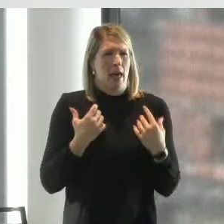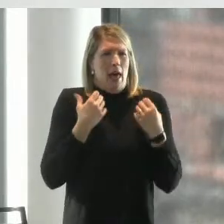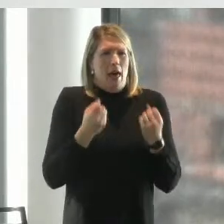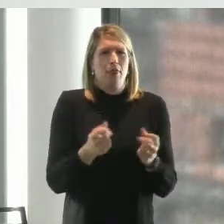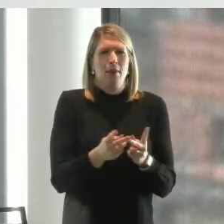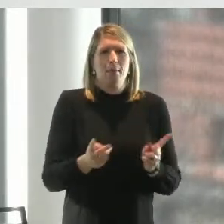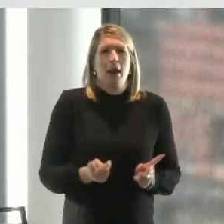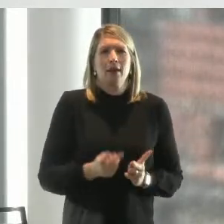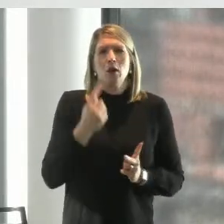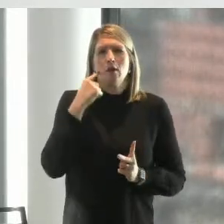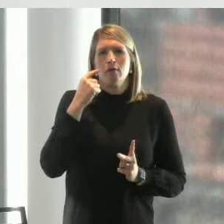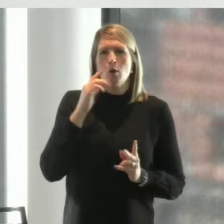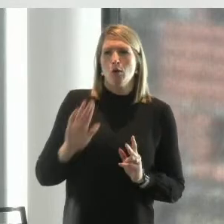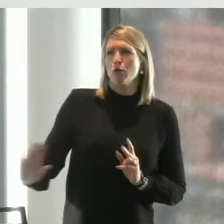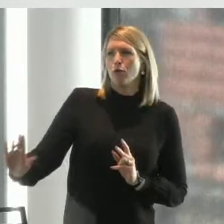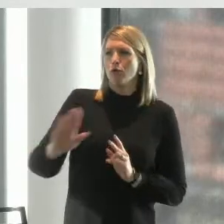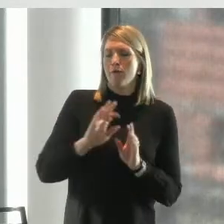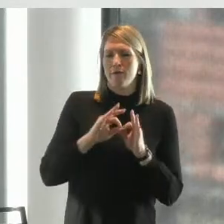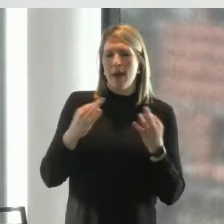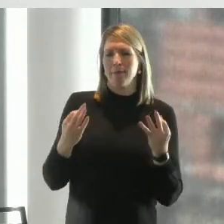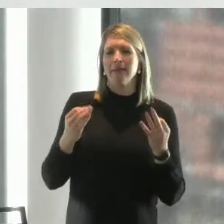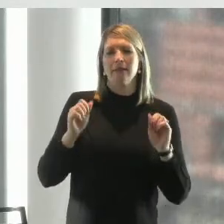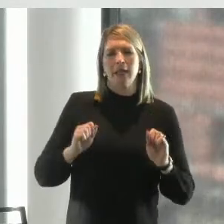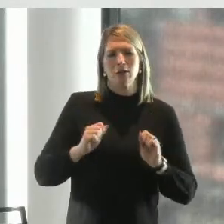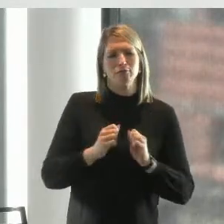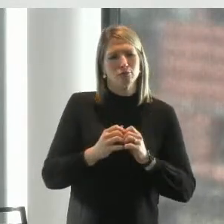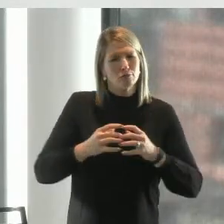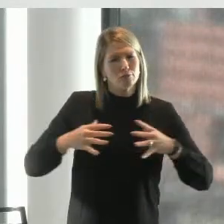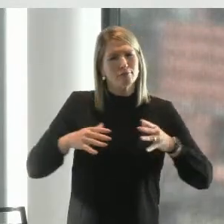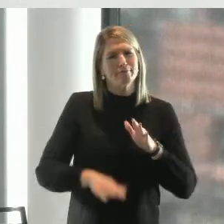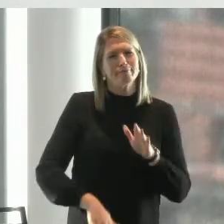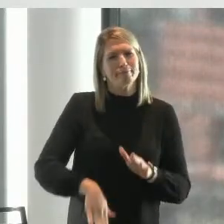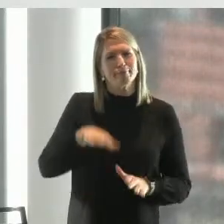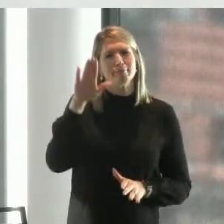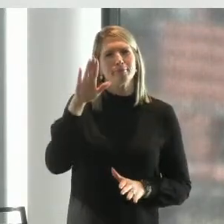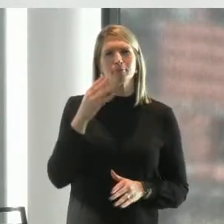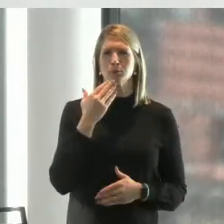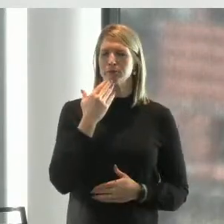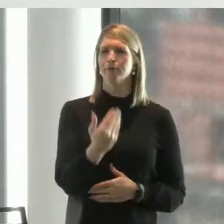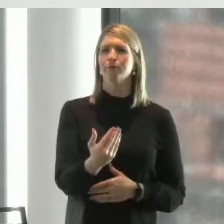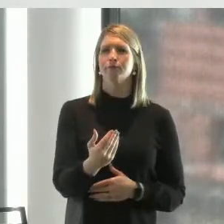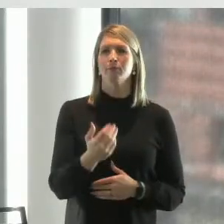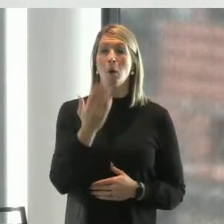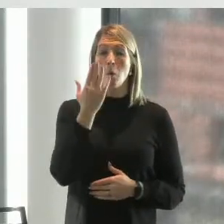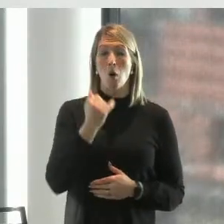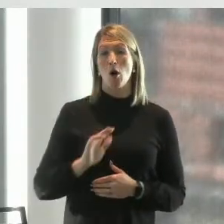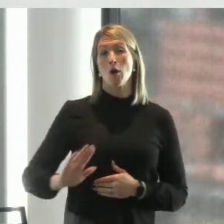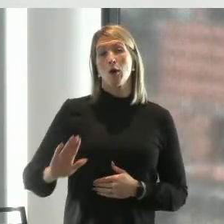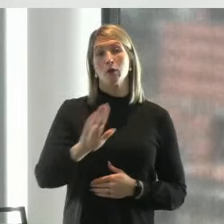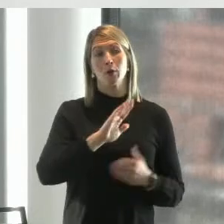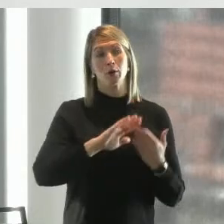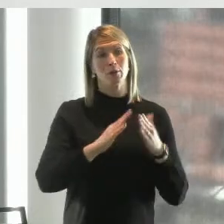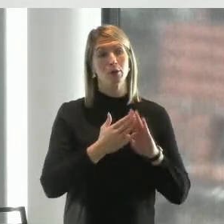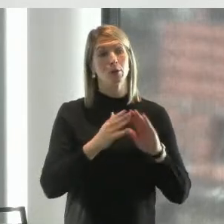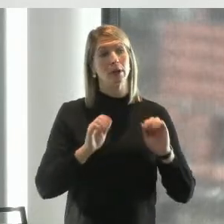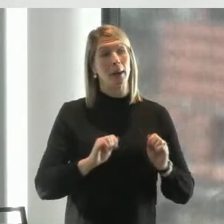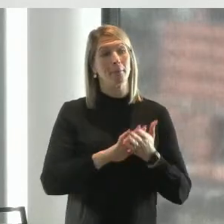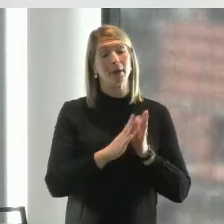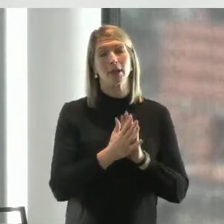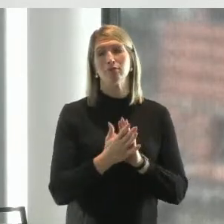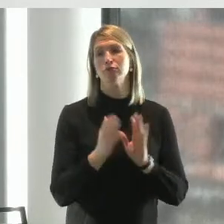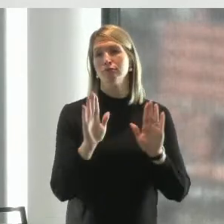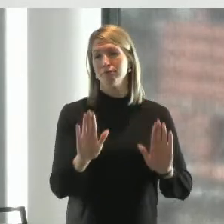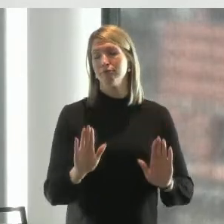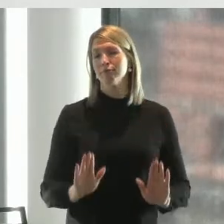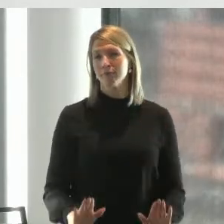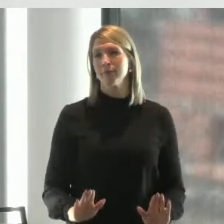And as a business environment where people can create bright futures for their communities. These are the reasons why I created the new